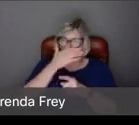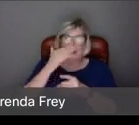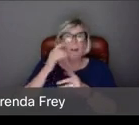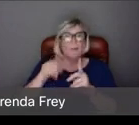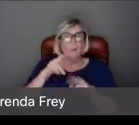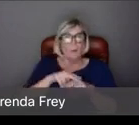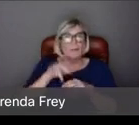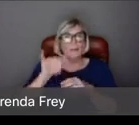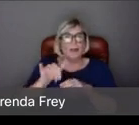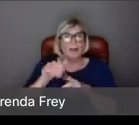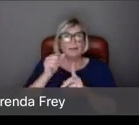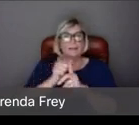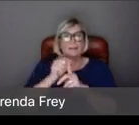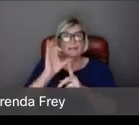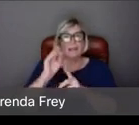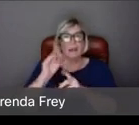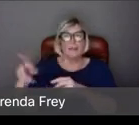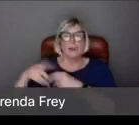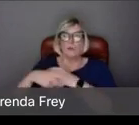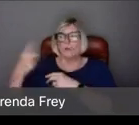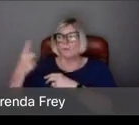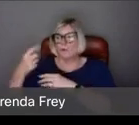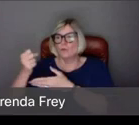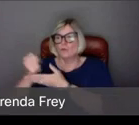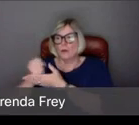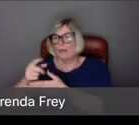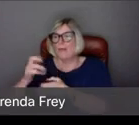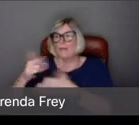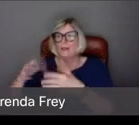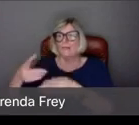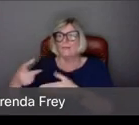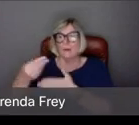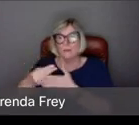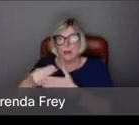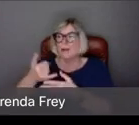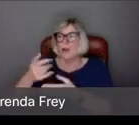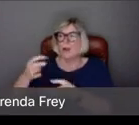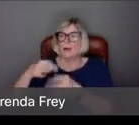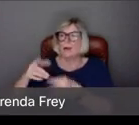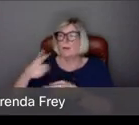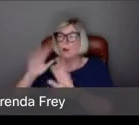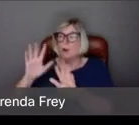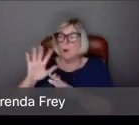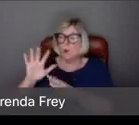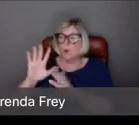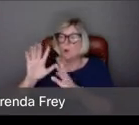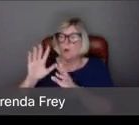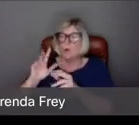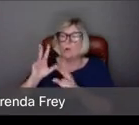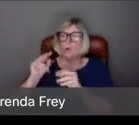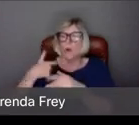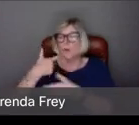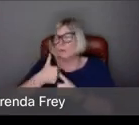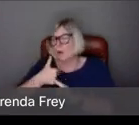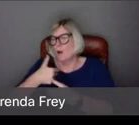scam, is that they've stolen someone's credit card. They've given you the money. Now they're saying, that's I